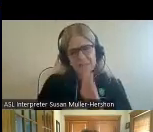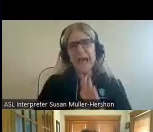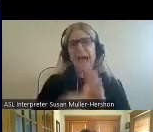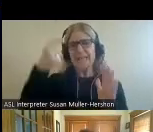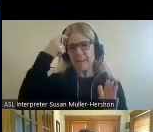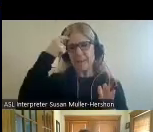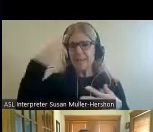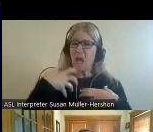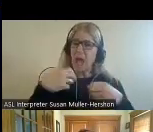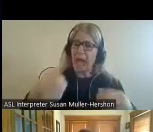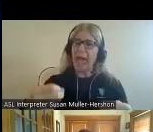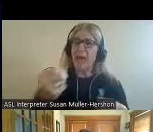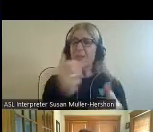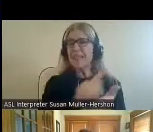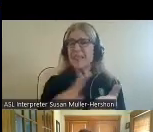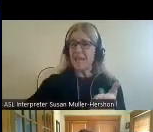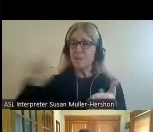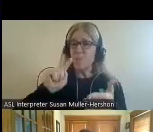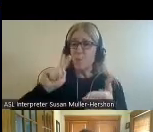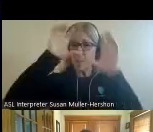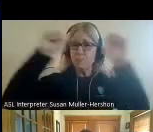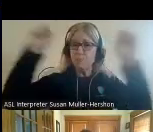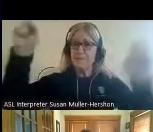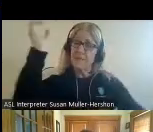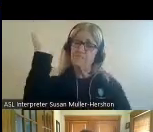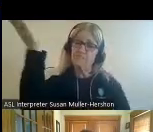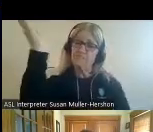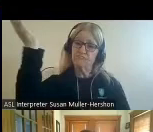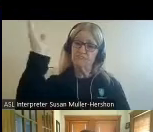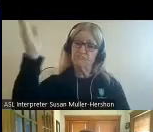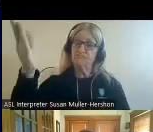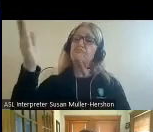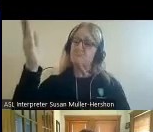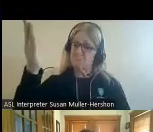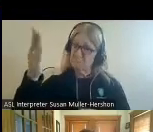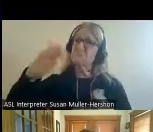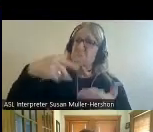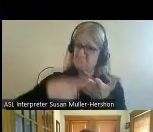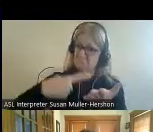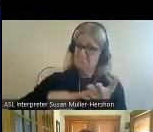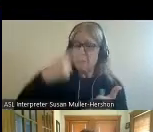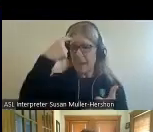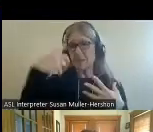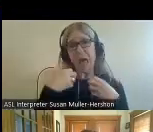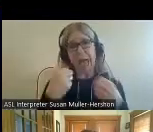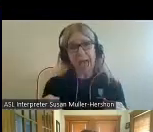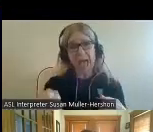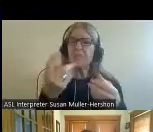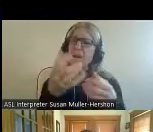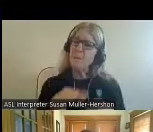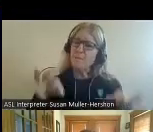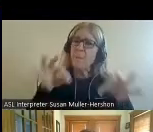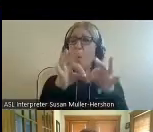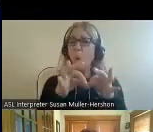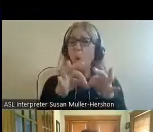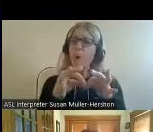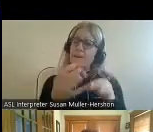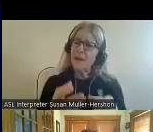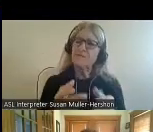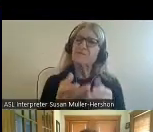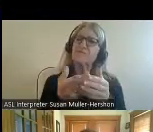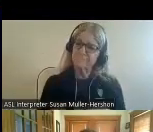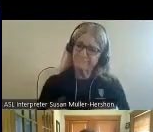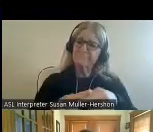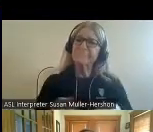of the Union address last week, there was a shout out to mental health services and just the importance of increasing access as well as